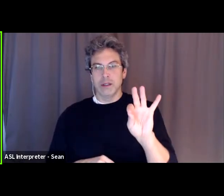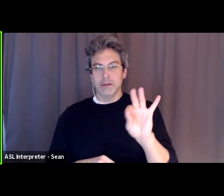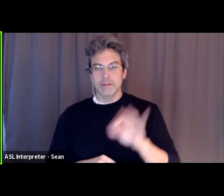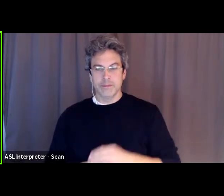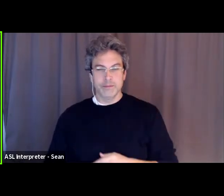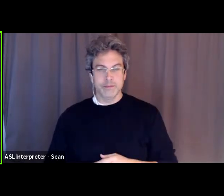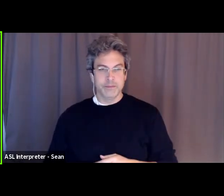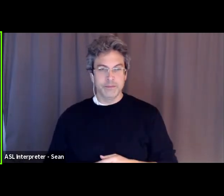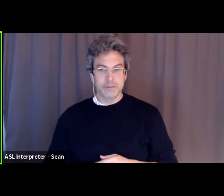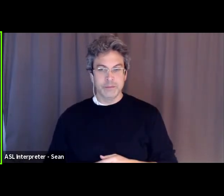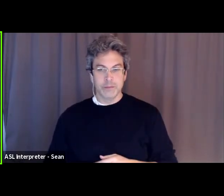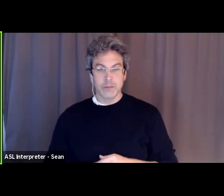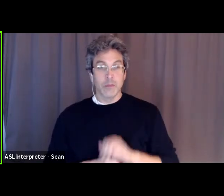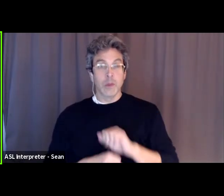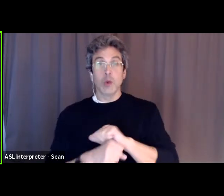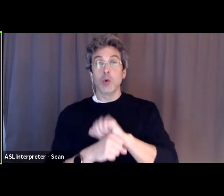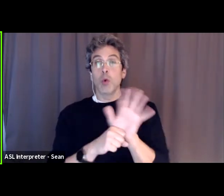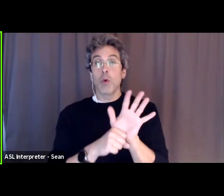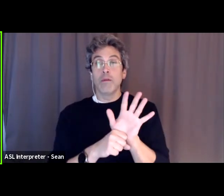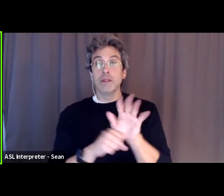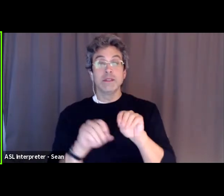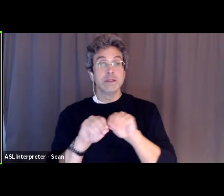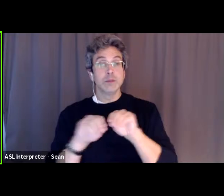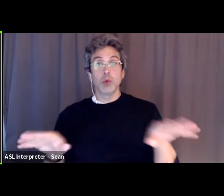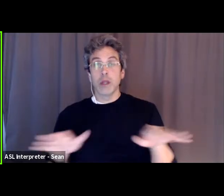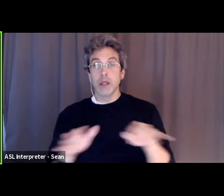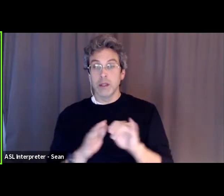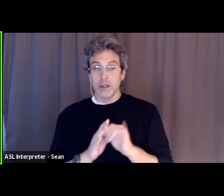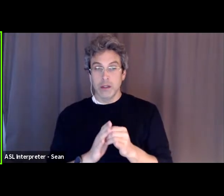So how does COVID spread?